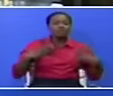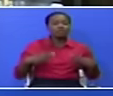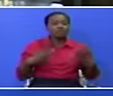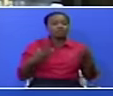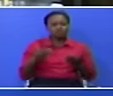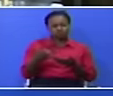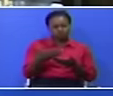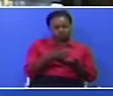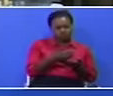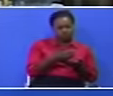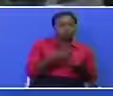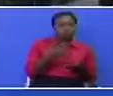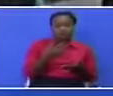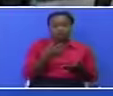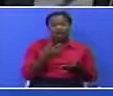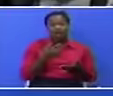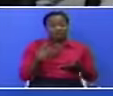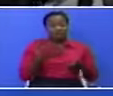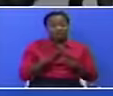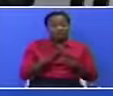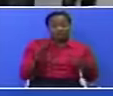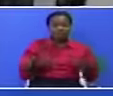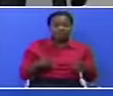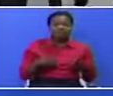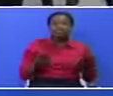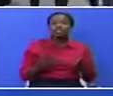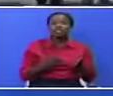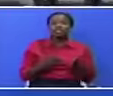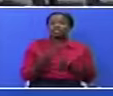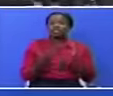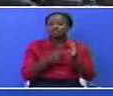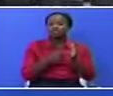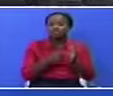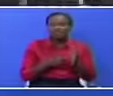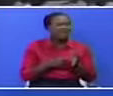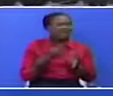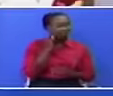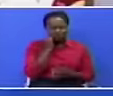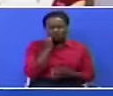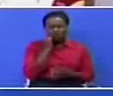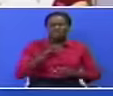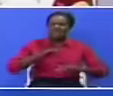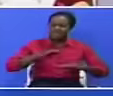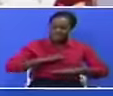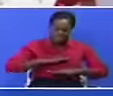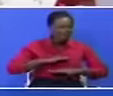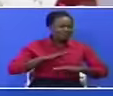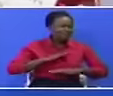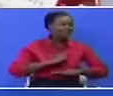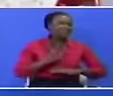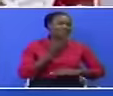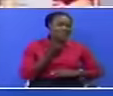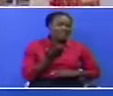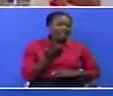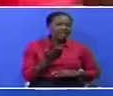able to really find a platform to air their grievances. They are saying that it's enough is enough as far as corruption is concerned. And they are citing, of